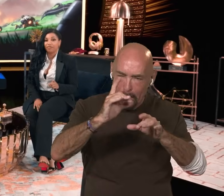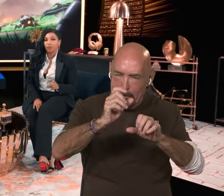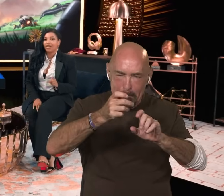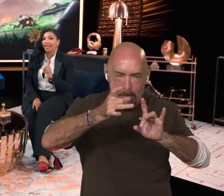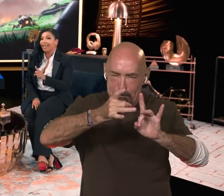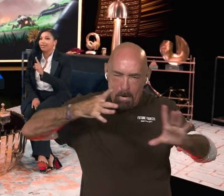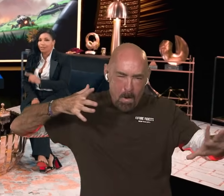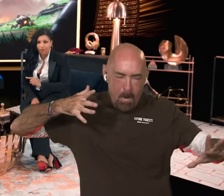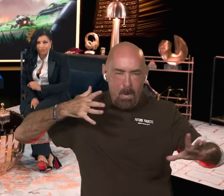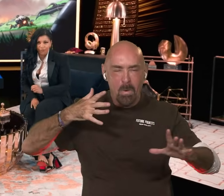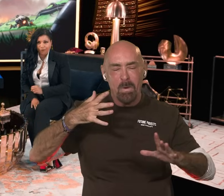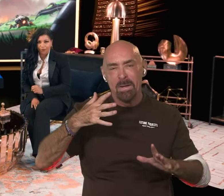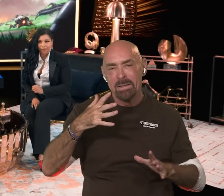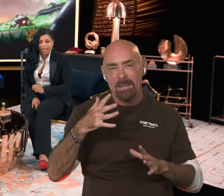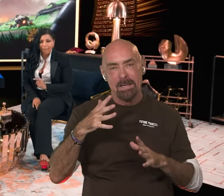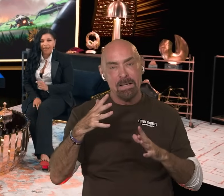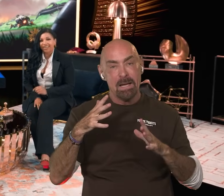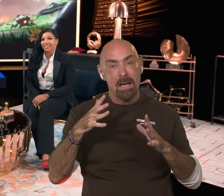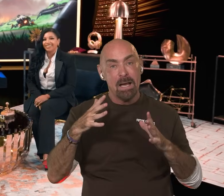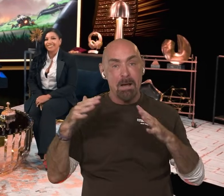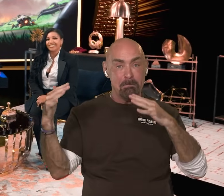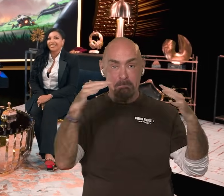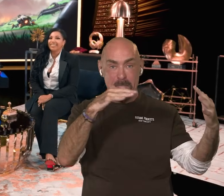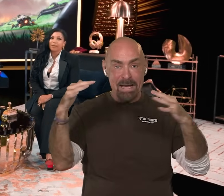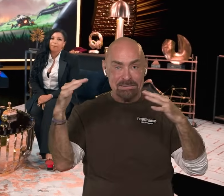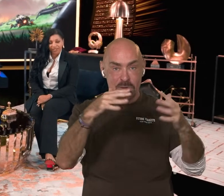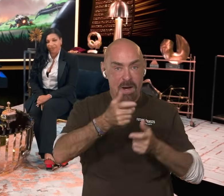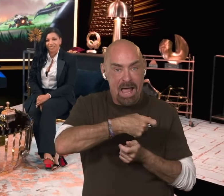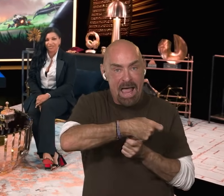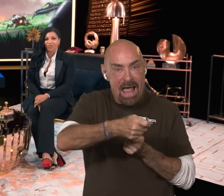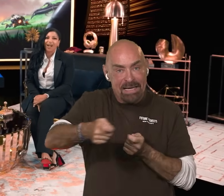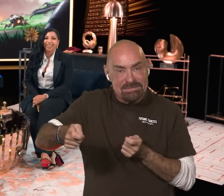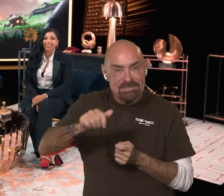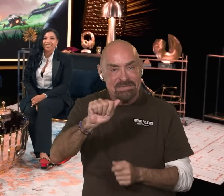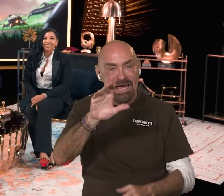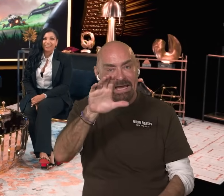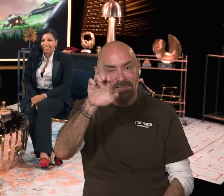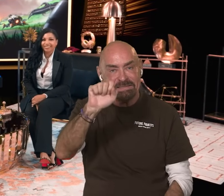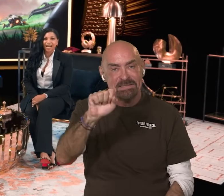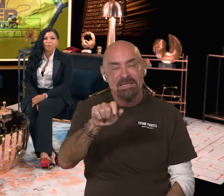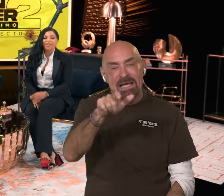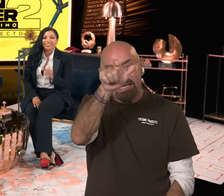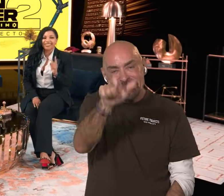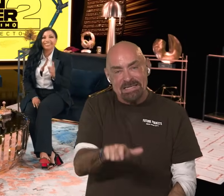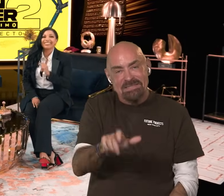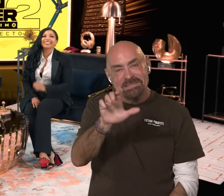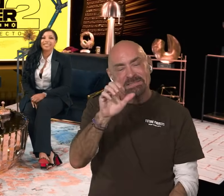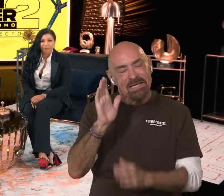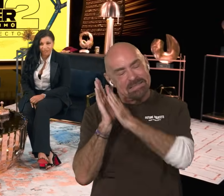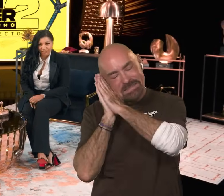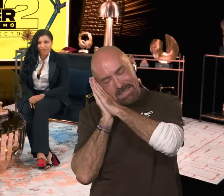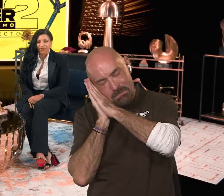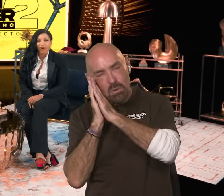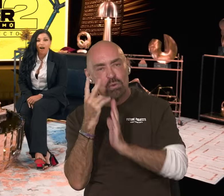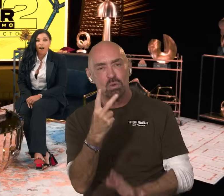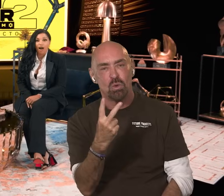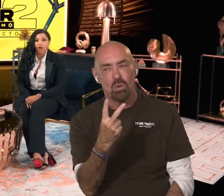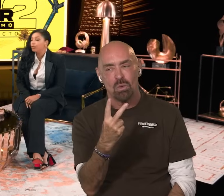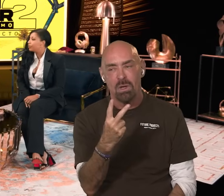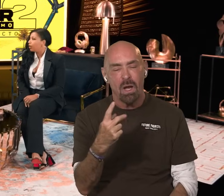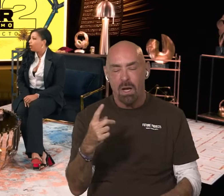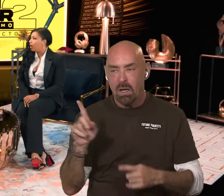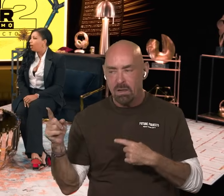its 1v1 and 2v2 modes, Battle Aces is a big reason why. And next up, Citizen Sleeper 2.